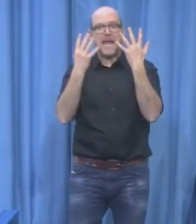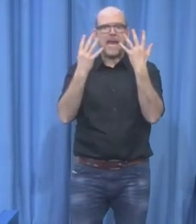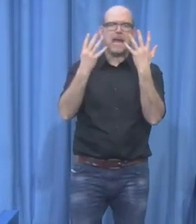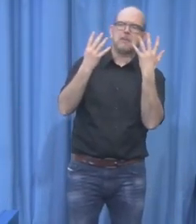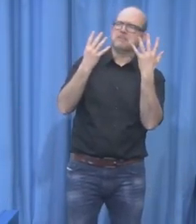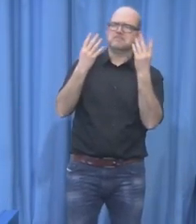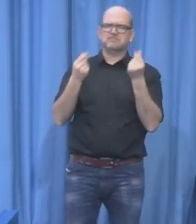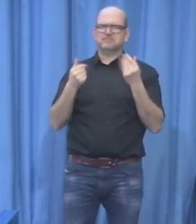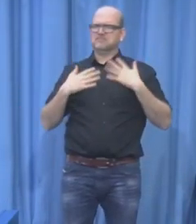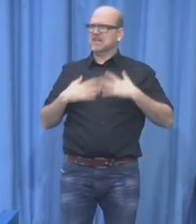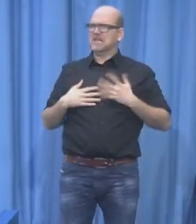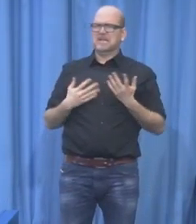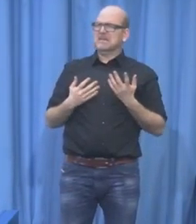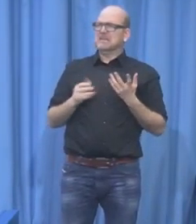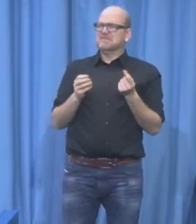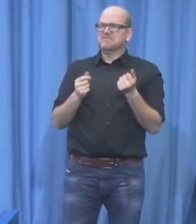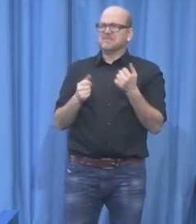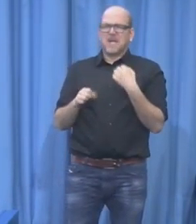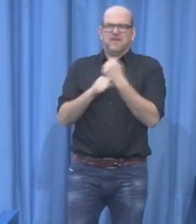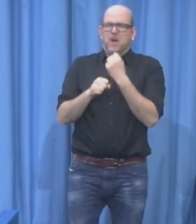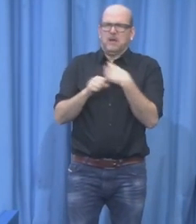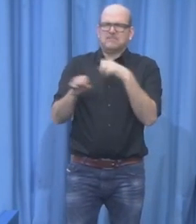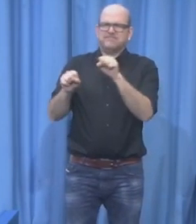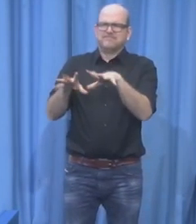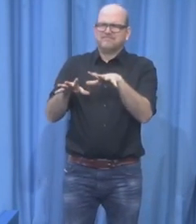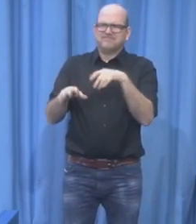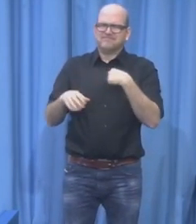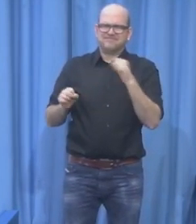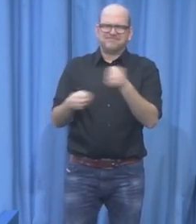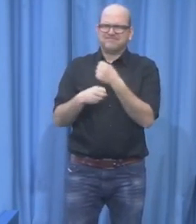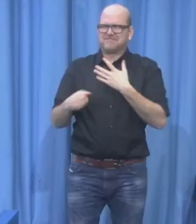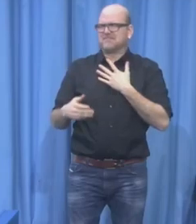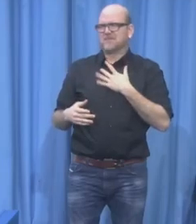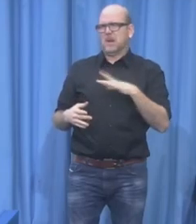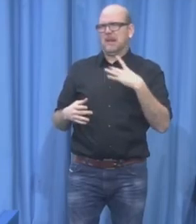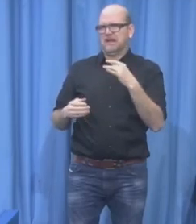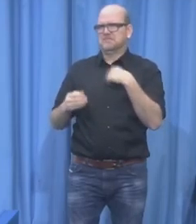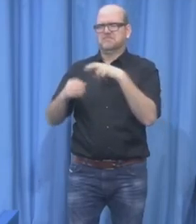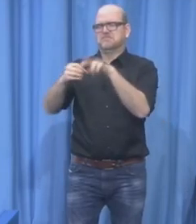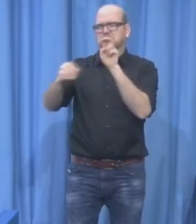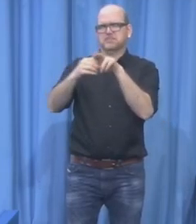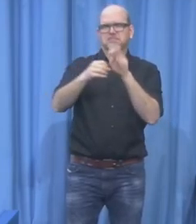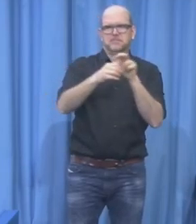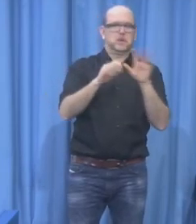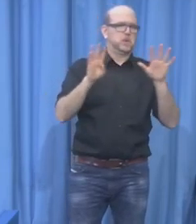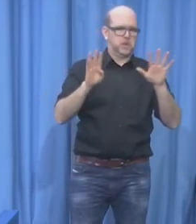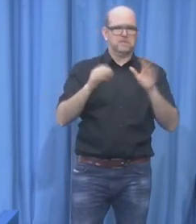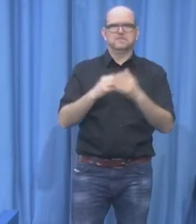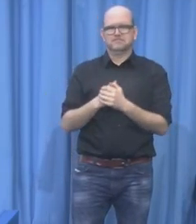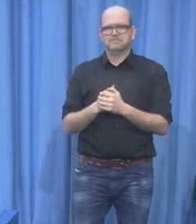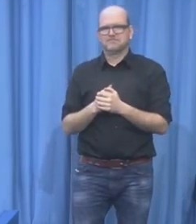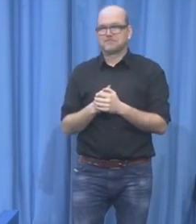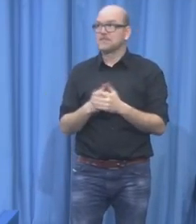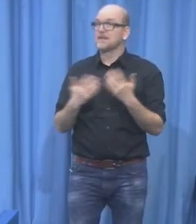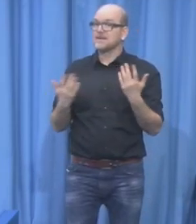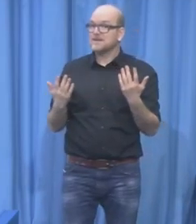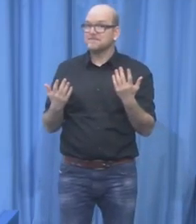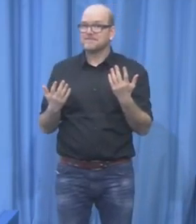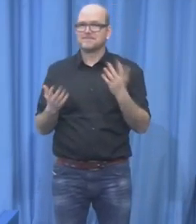nobody who volunteers in the for-profit sector. Every volunteer role is in a non-profit